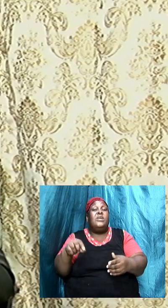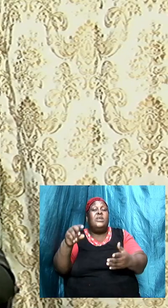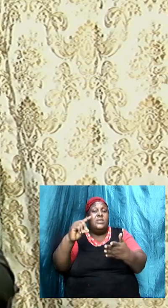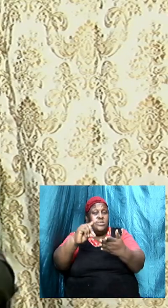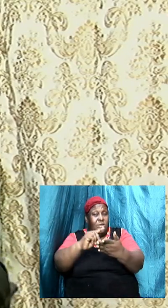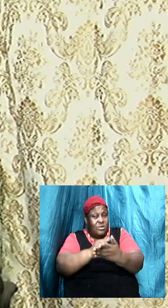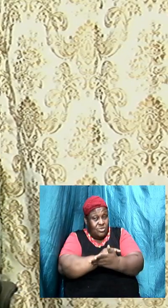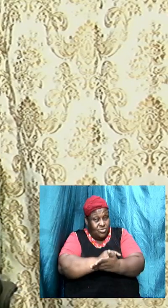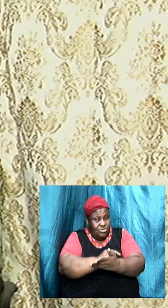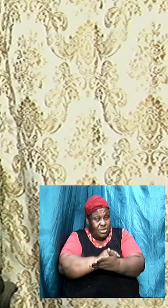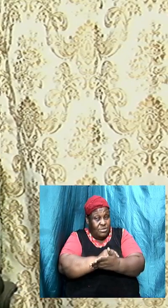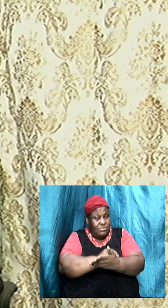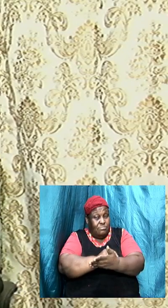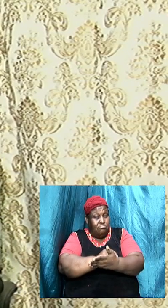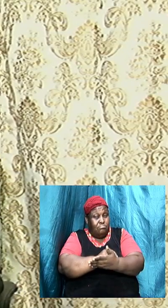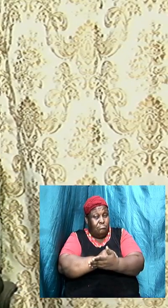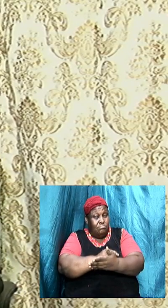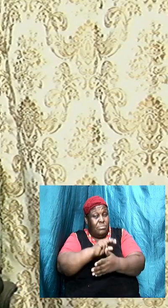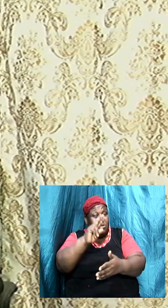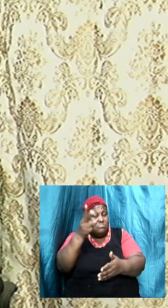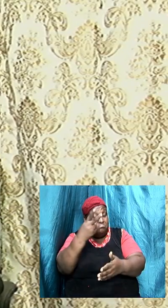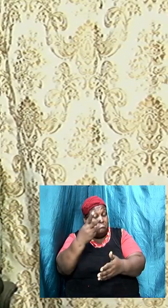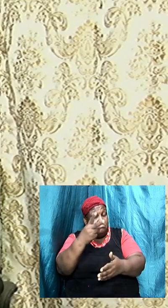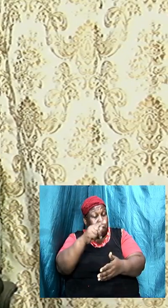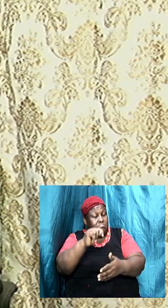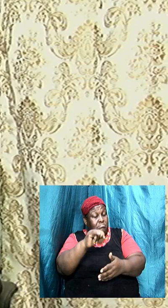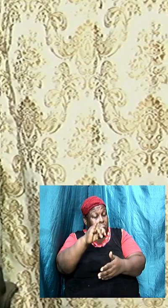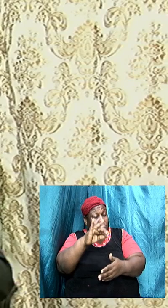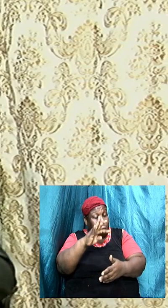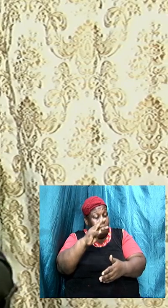found in 2 Timothy 3, verses 16.